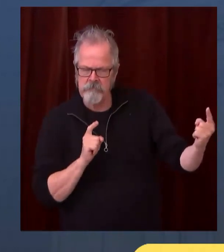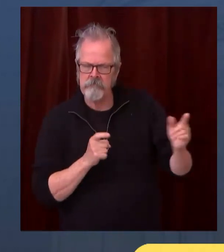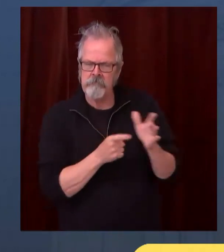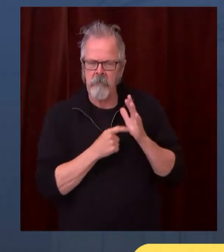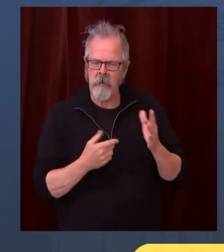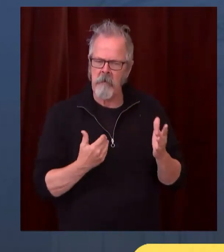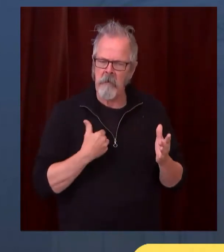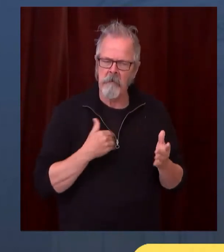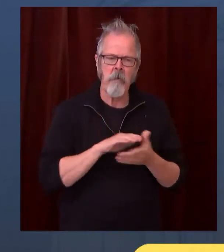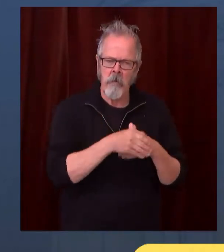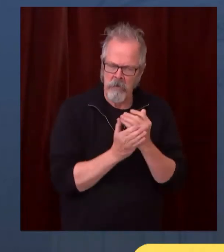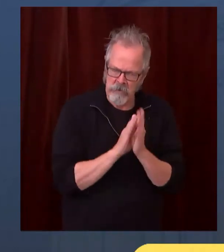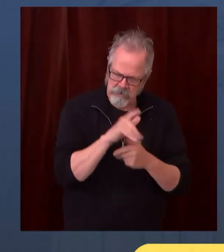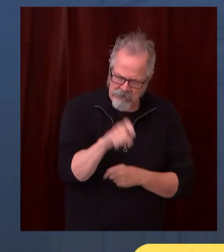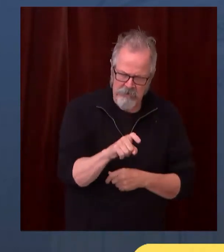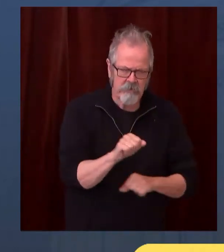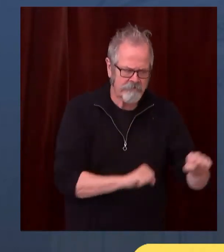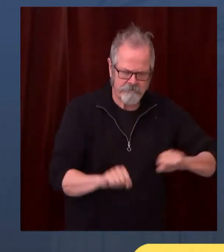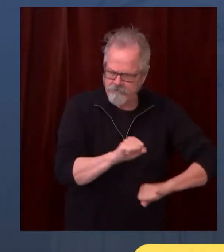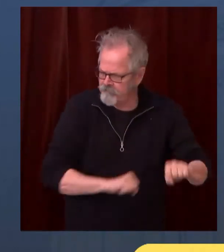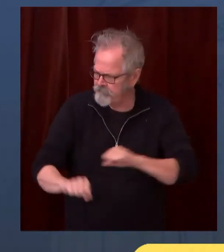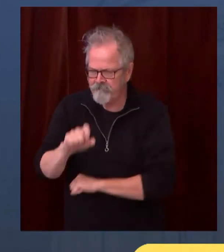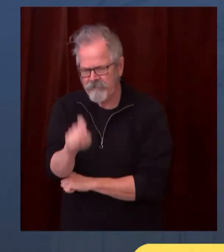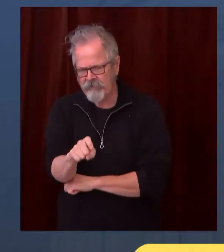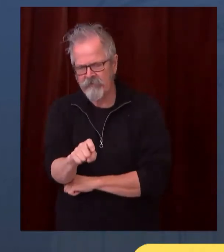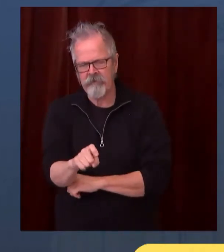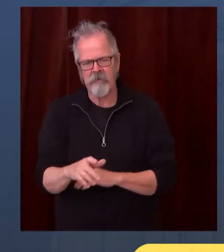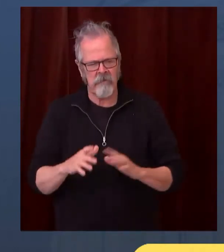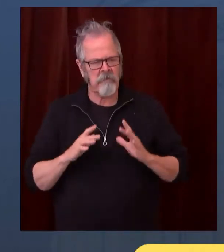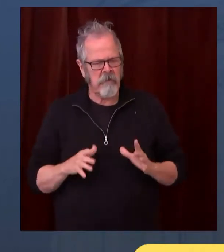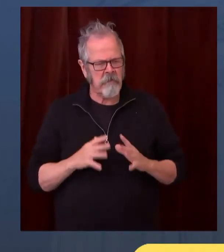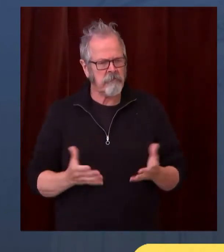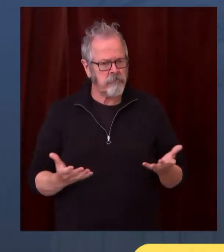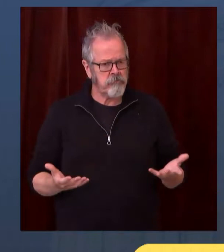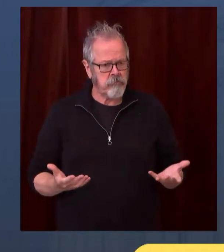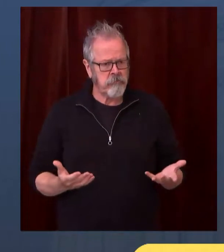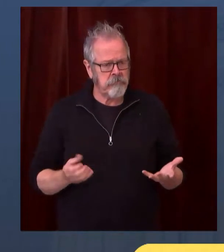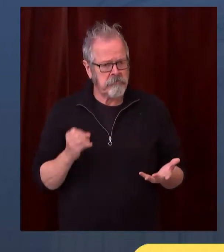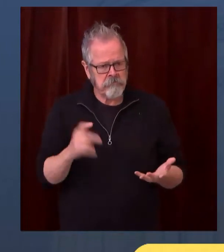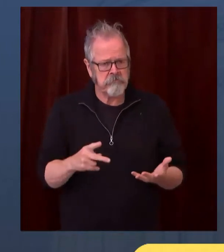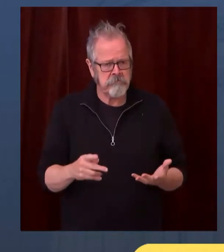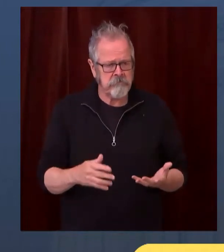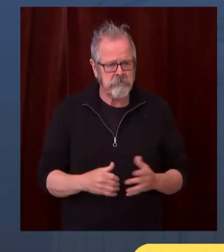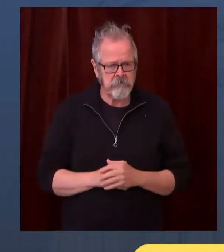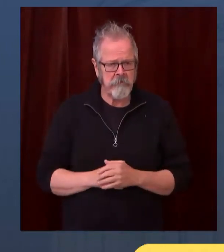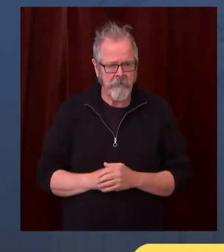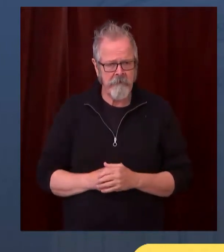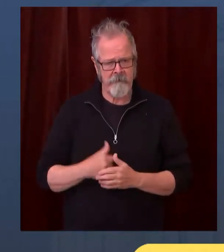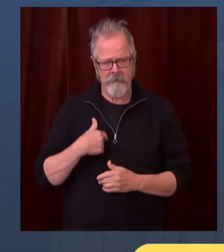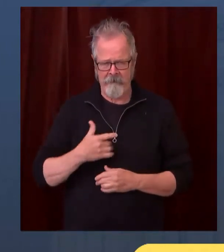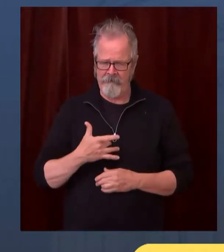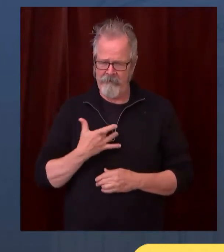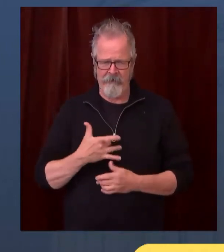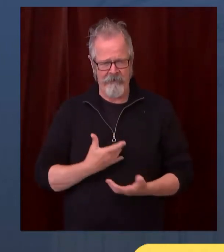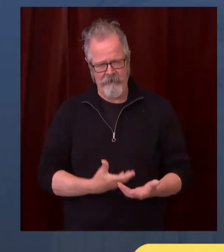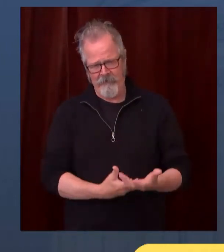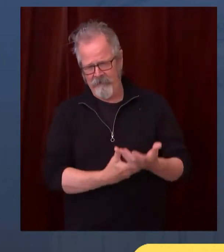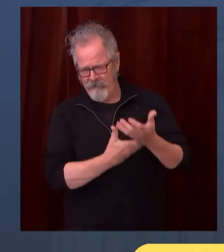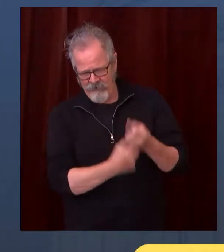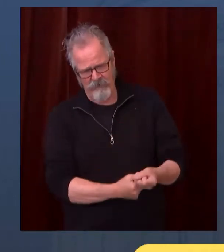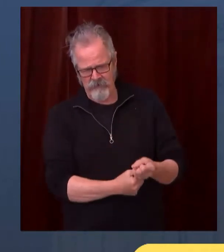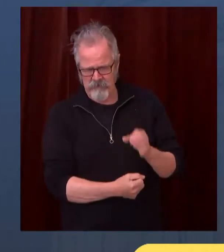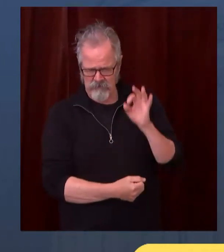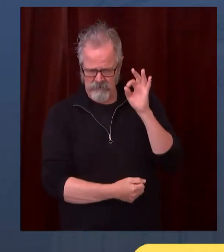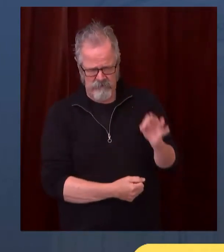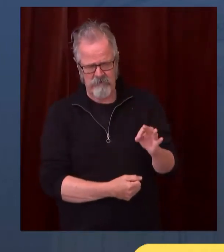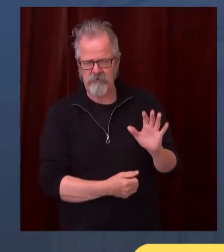are continuing into existence. So I'm very confident that we're in the sweet spot of restoring the